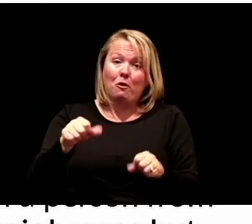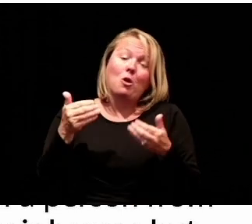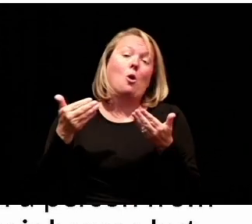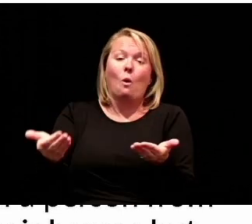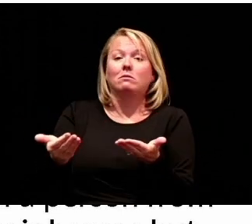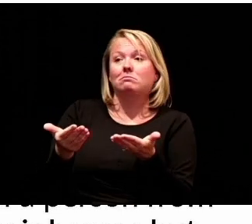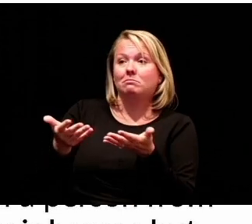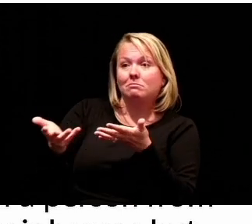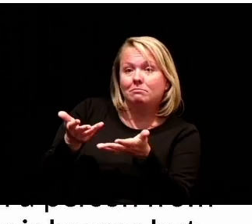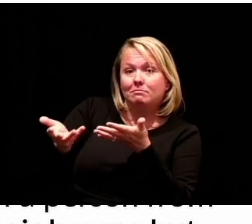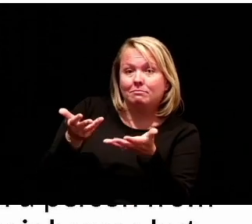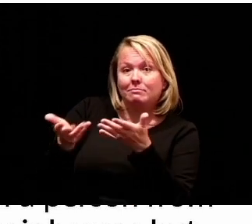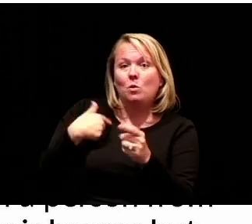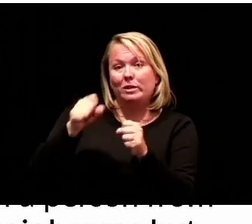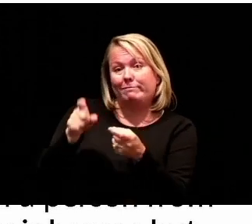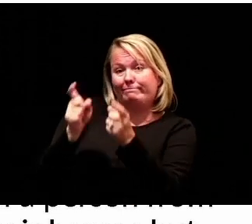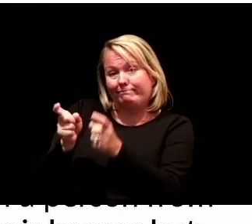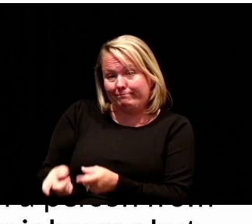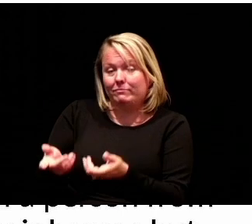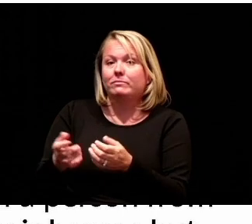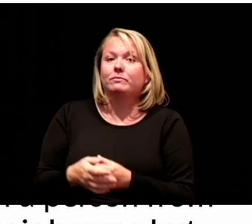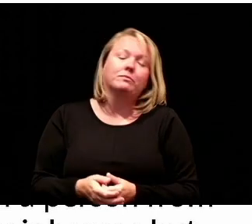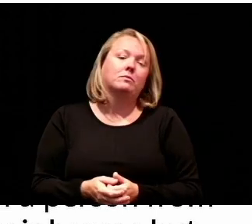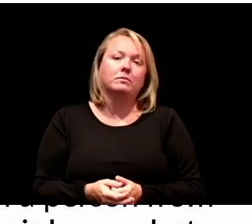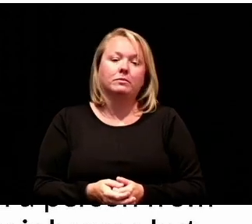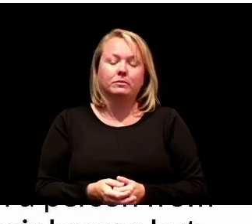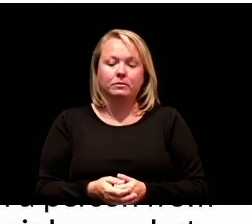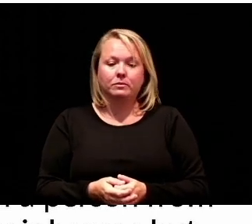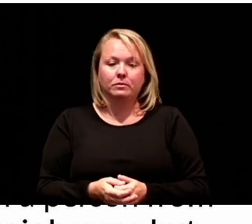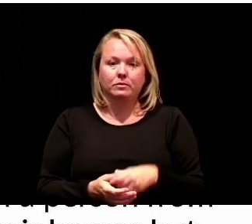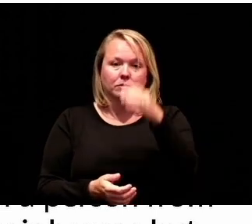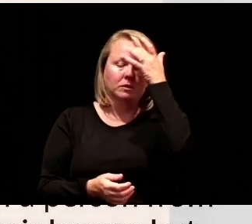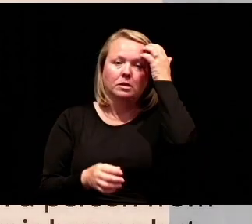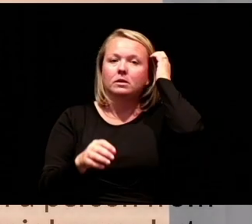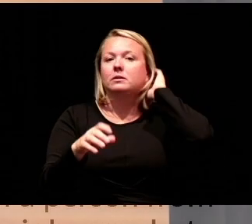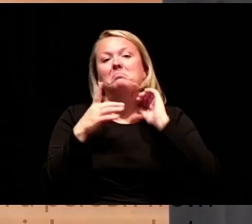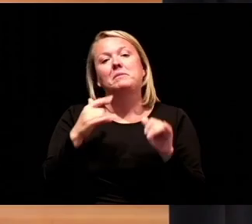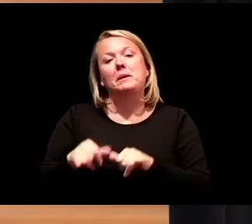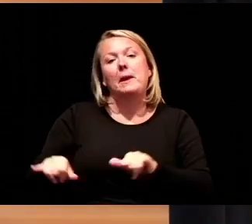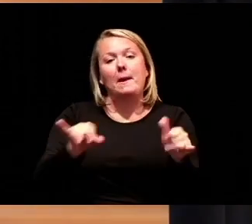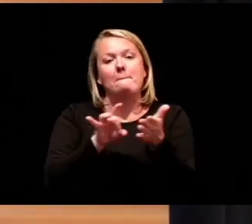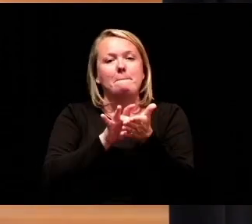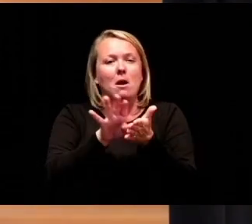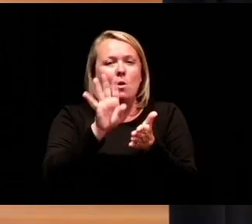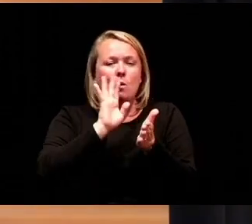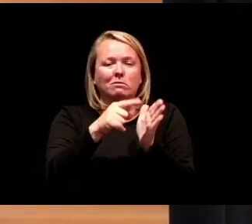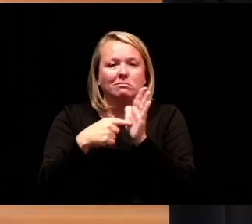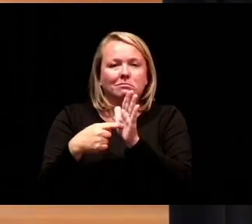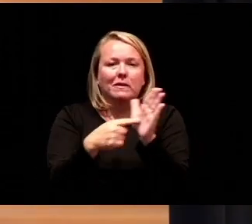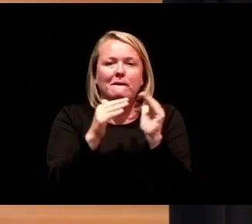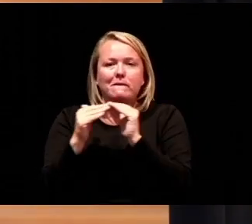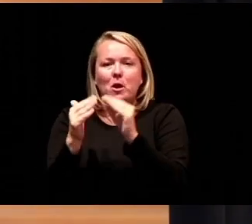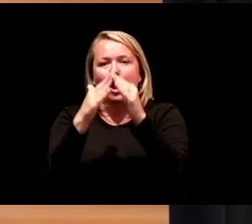And there's also a constitutional violation, because if you want to contest habitability or have a claim against a landlord heard in court